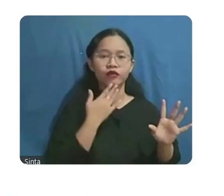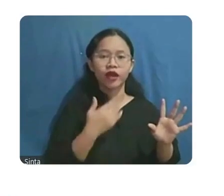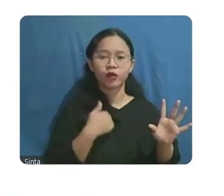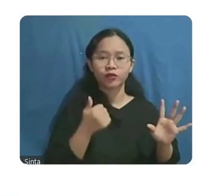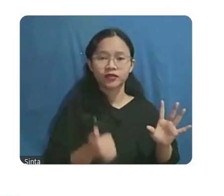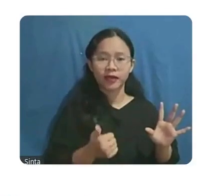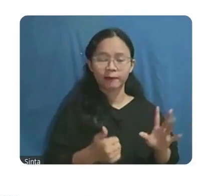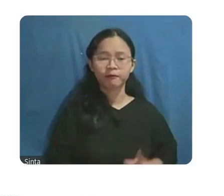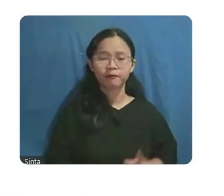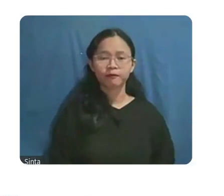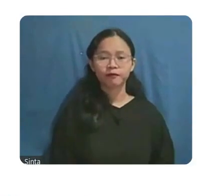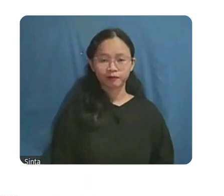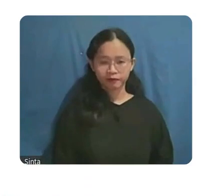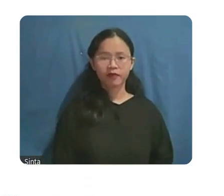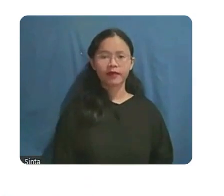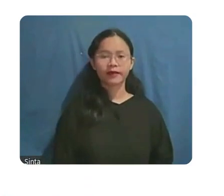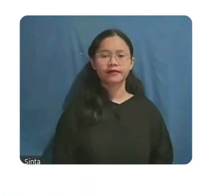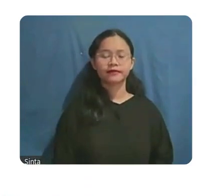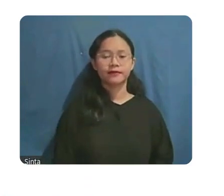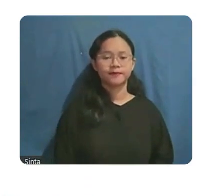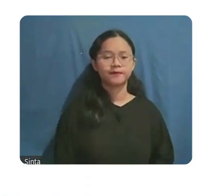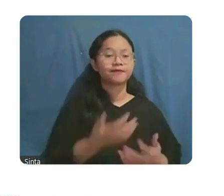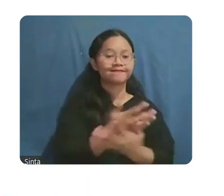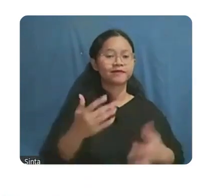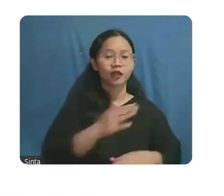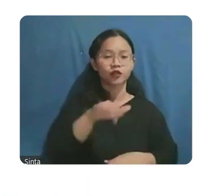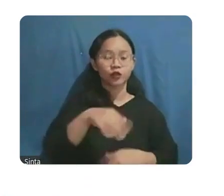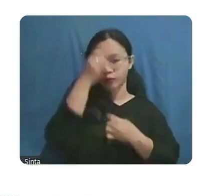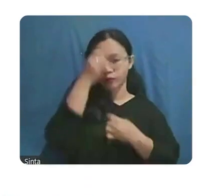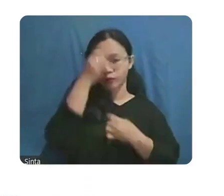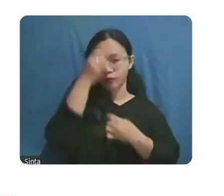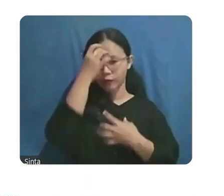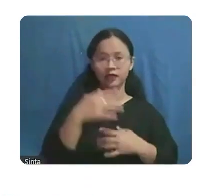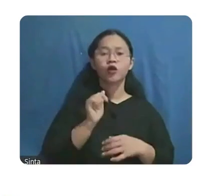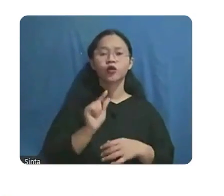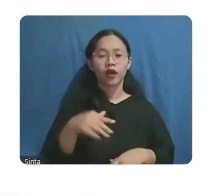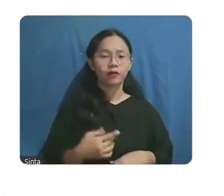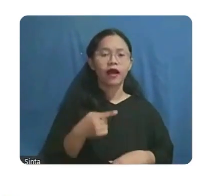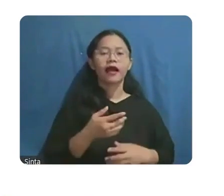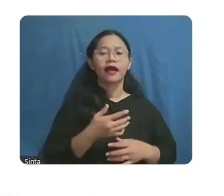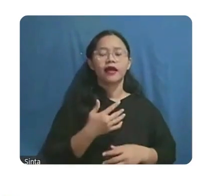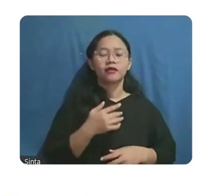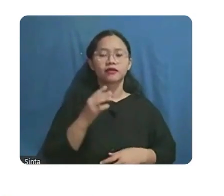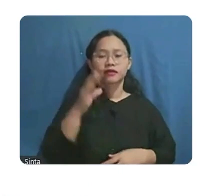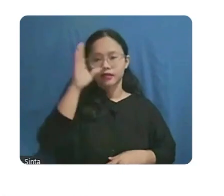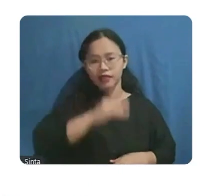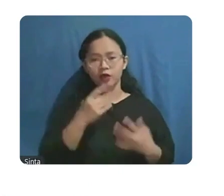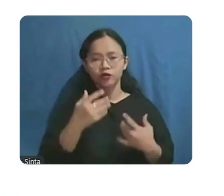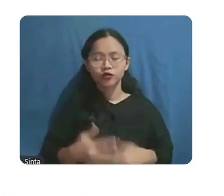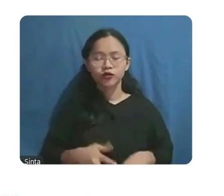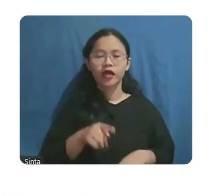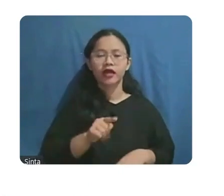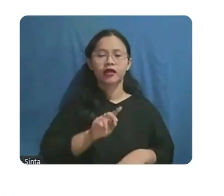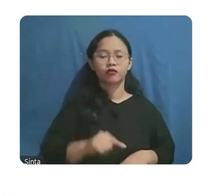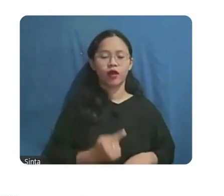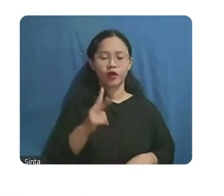So Dean, professors, ladies and gentlemen, in accordance with the decree number 17 in 2023